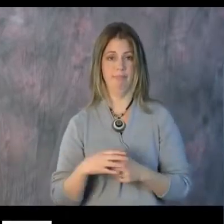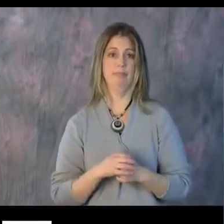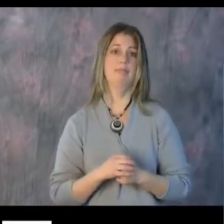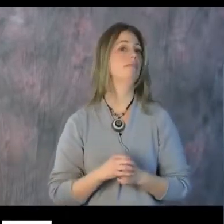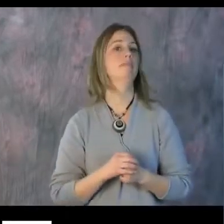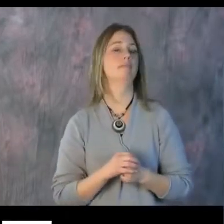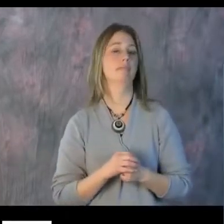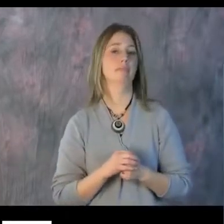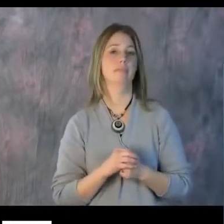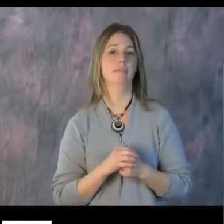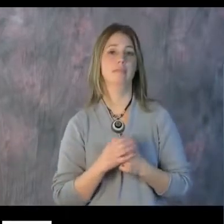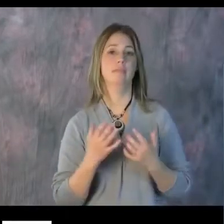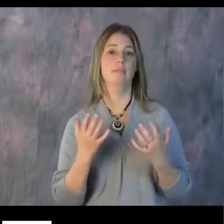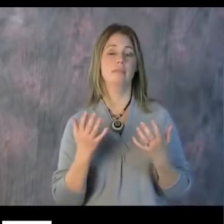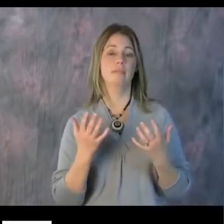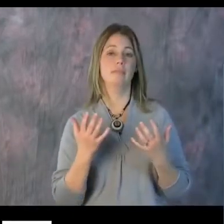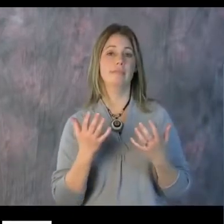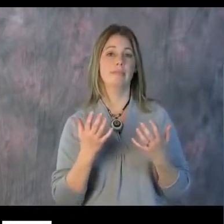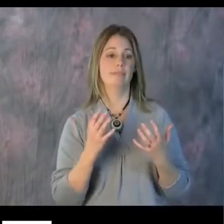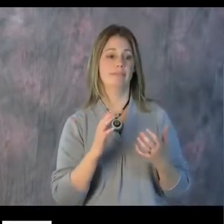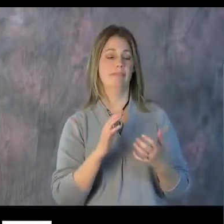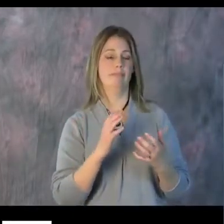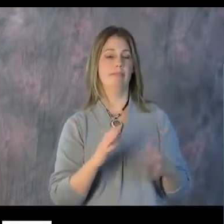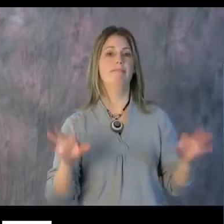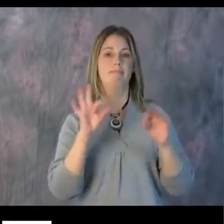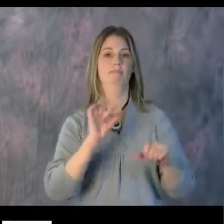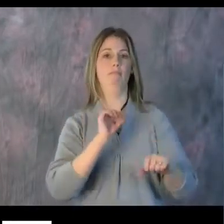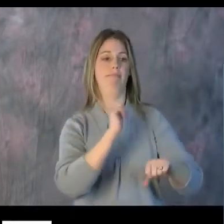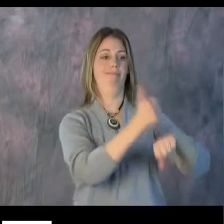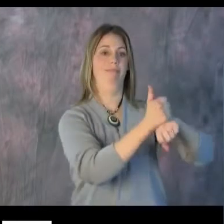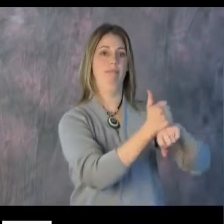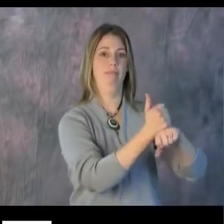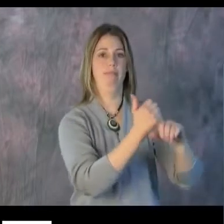And encourage positive behaviors.